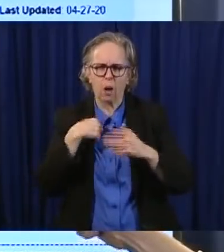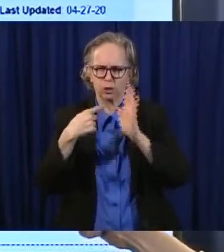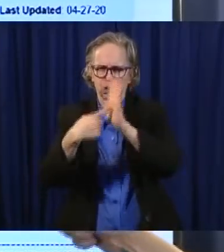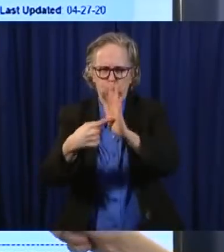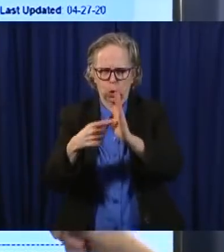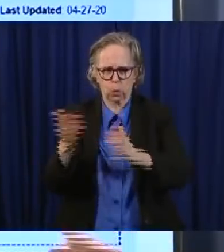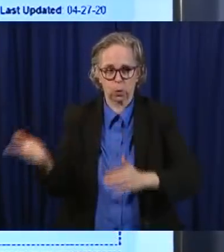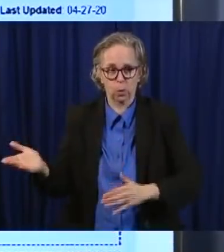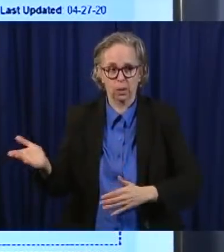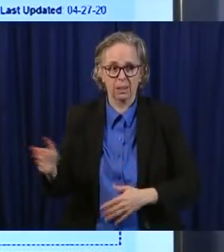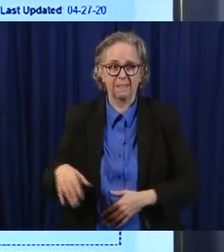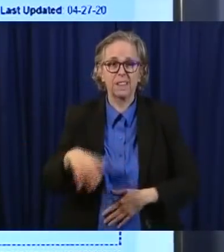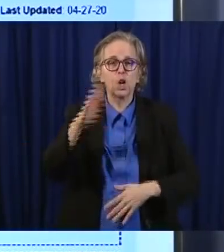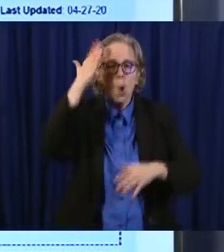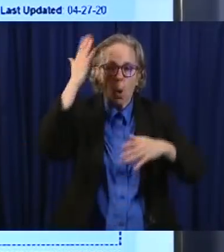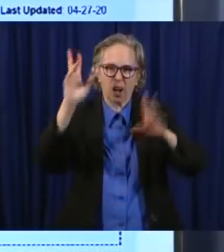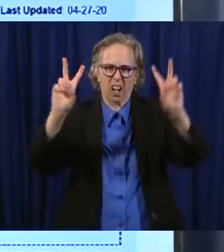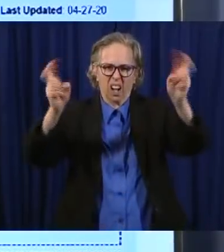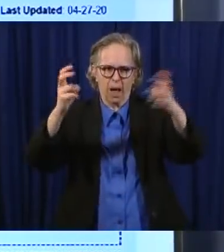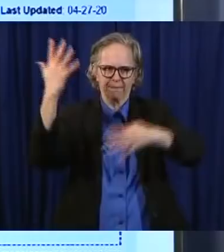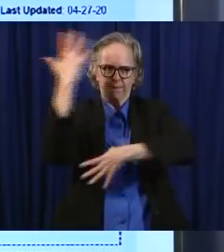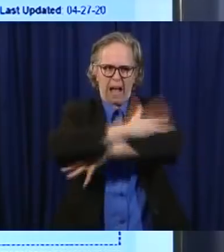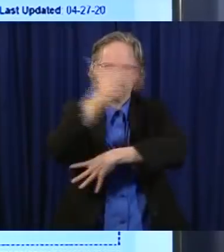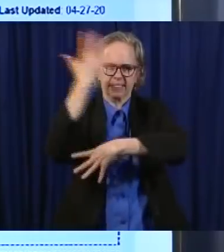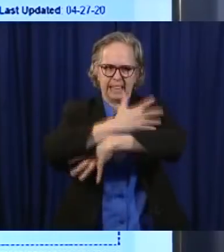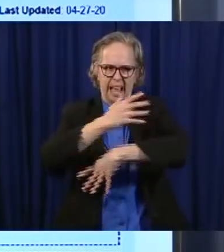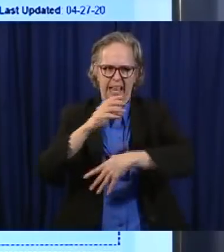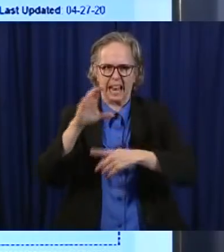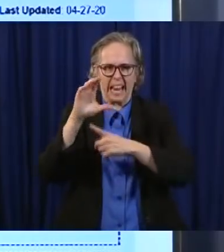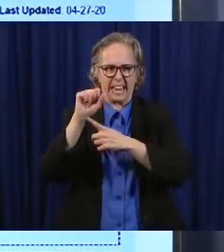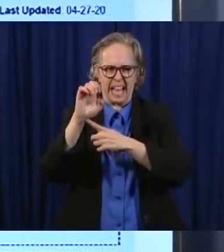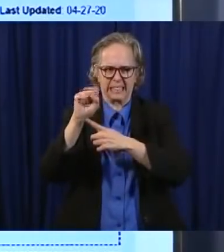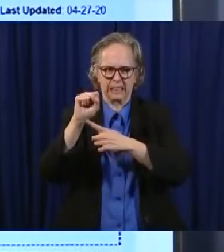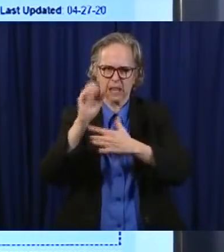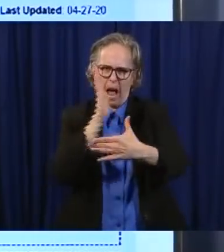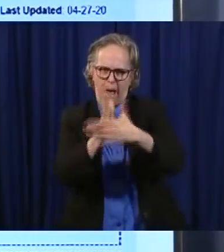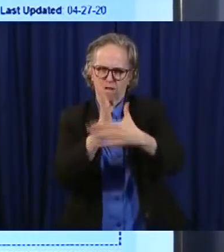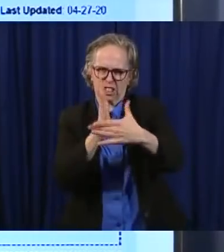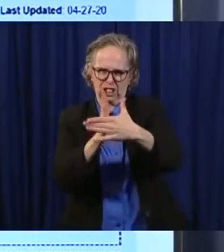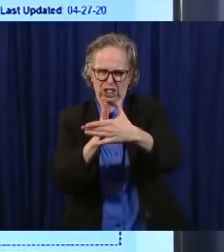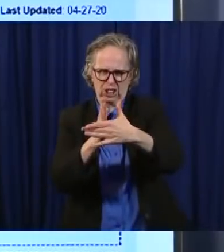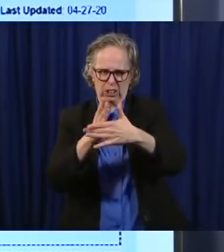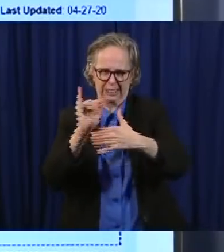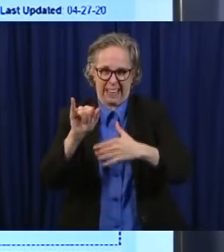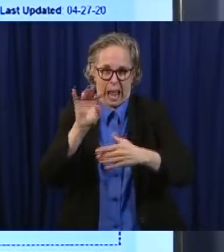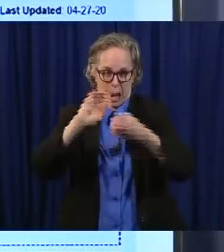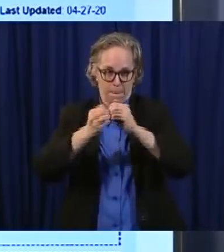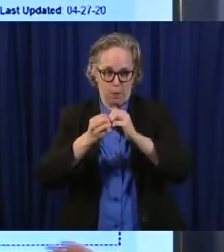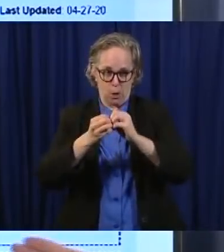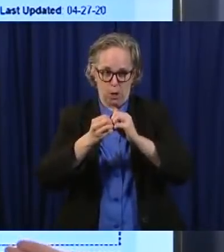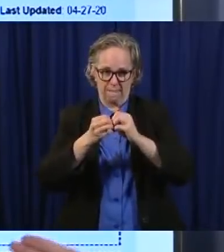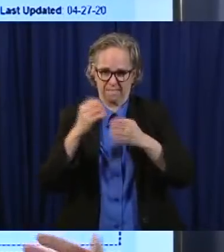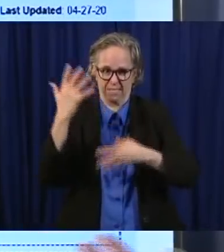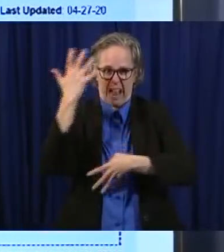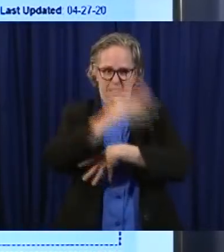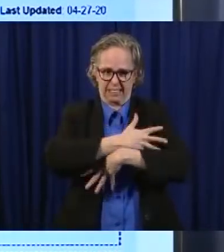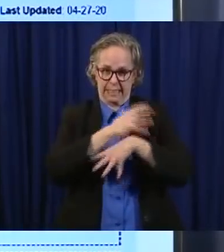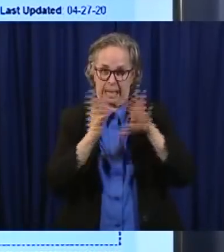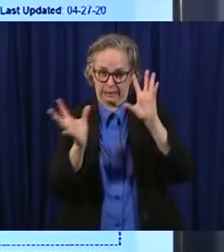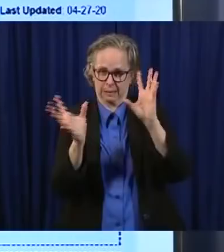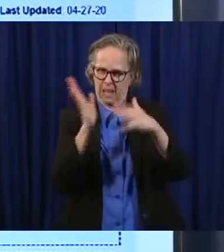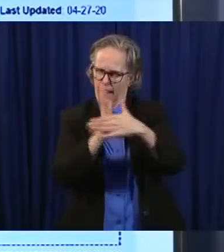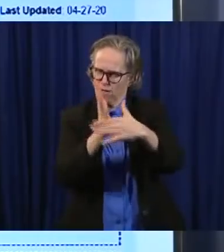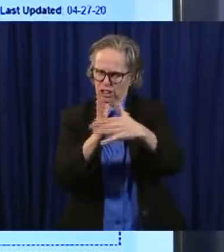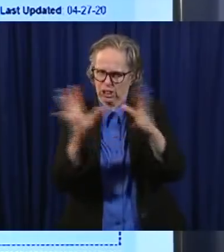5-day reported case average. So you go back in 5 days and look at what we've seen. What's that average? So let's start with